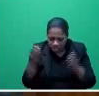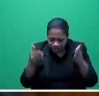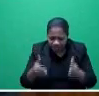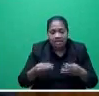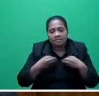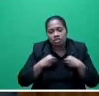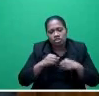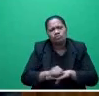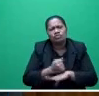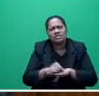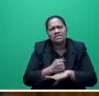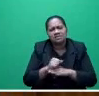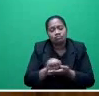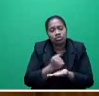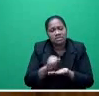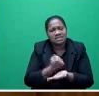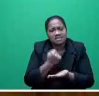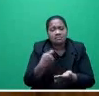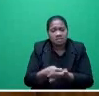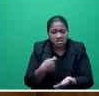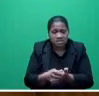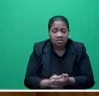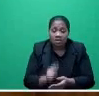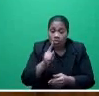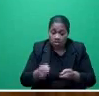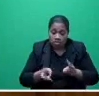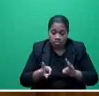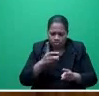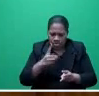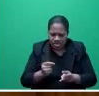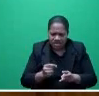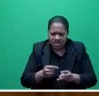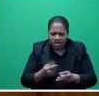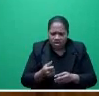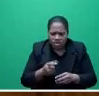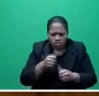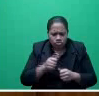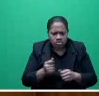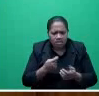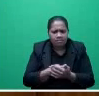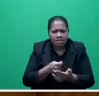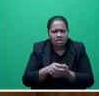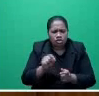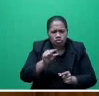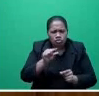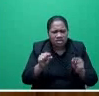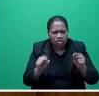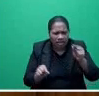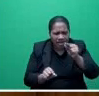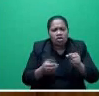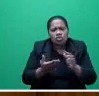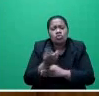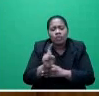money. One way we can push money into circulation is through civil servants' pay. Honorable Speaker